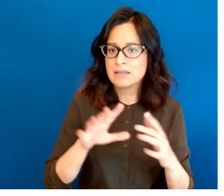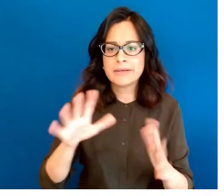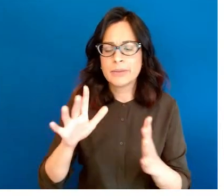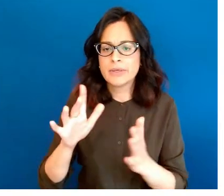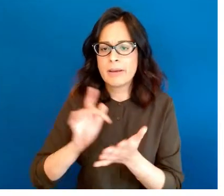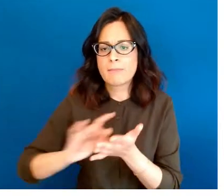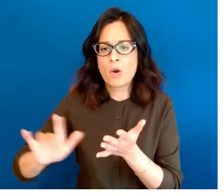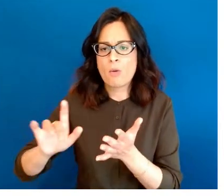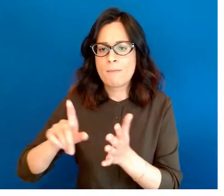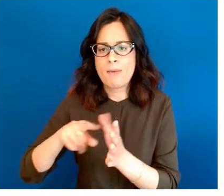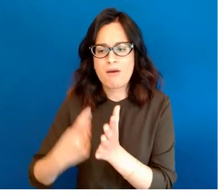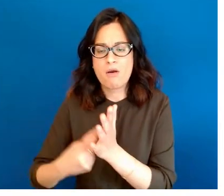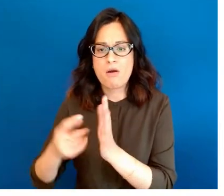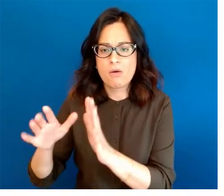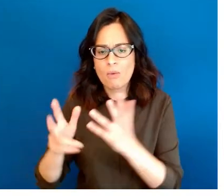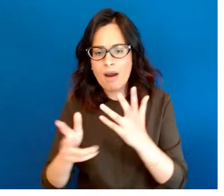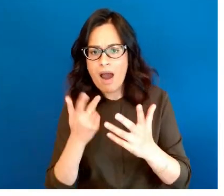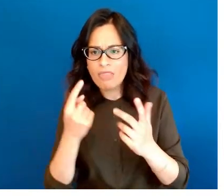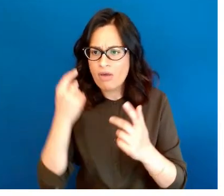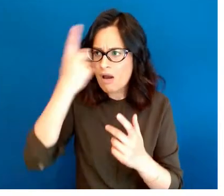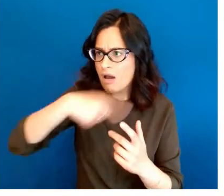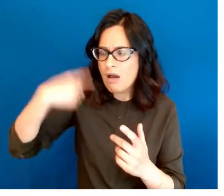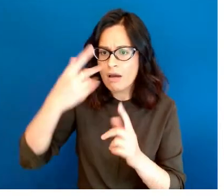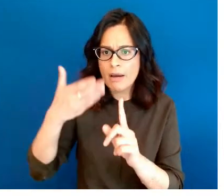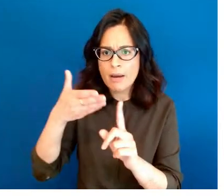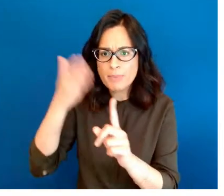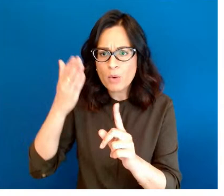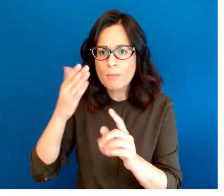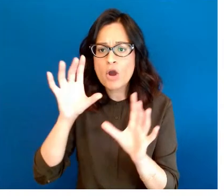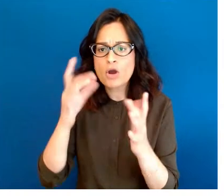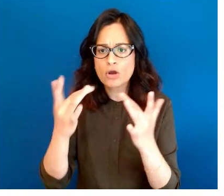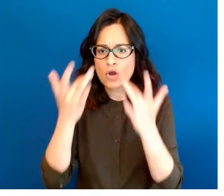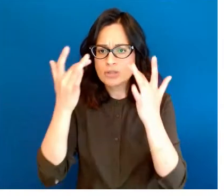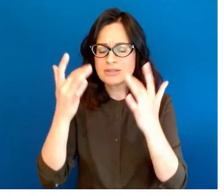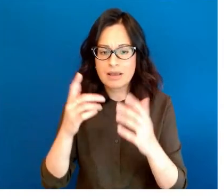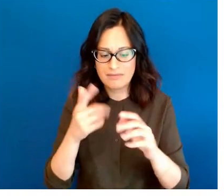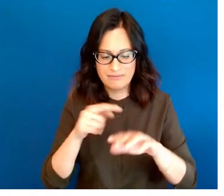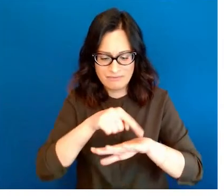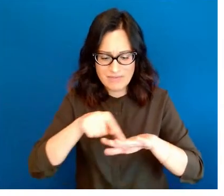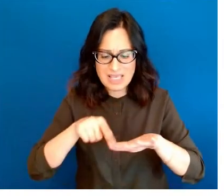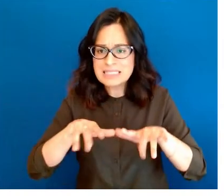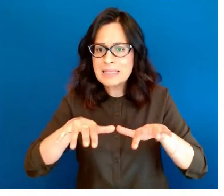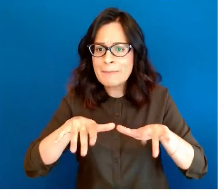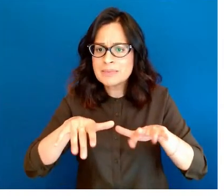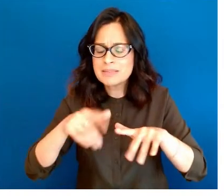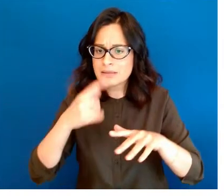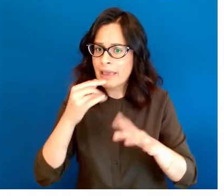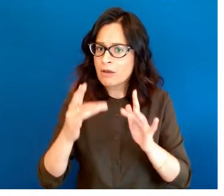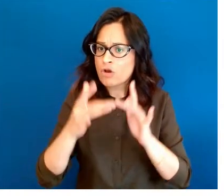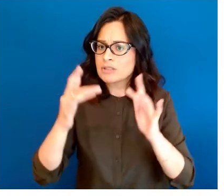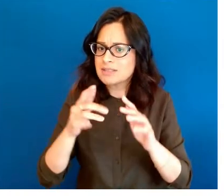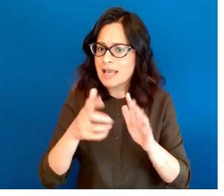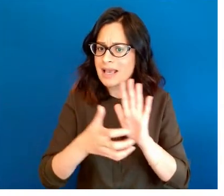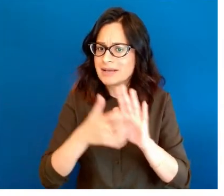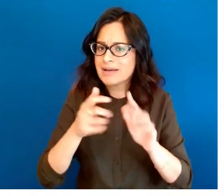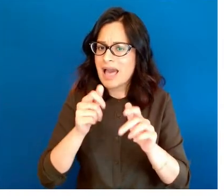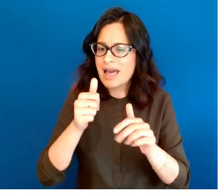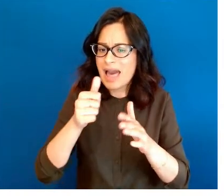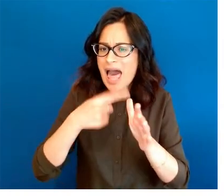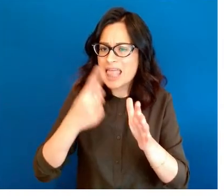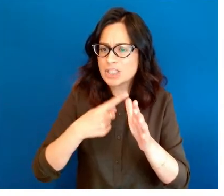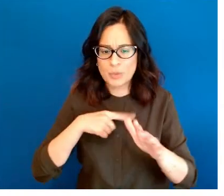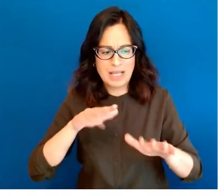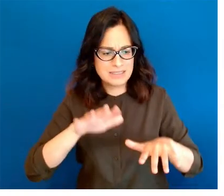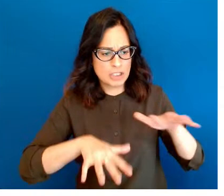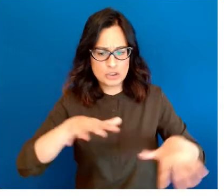for other sites where you would notice contact allergy, like the fingertips, where you have been touching